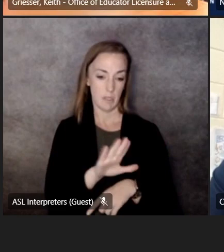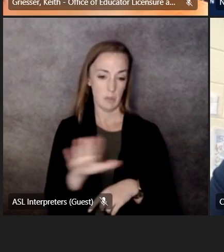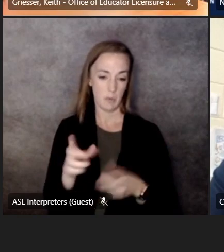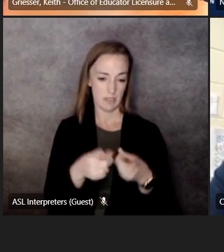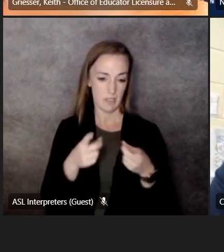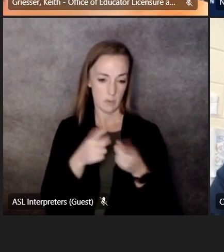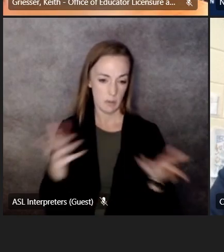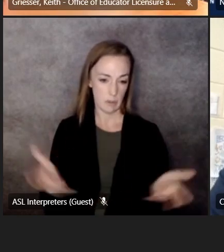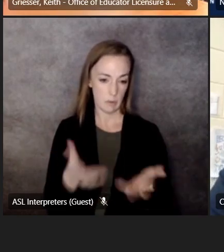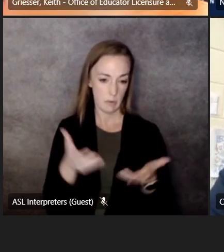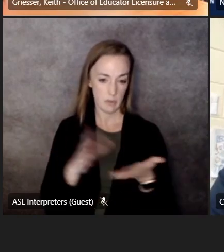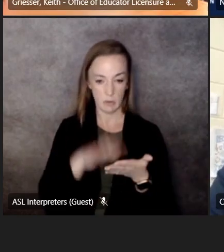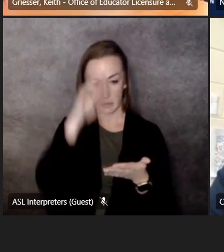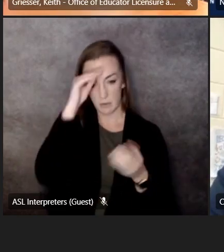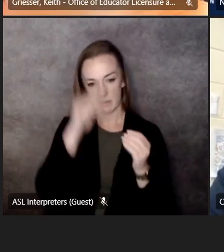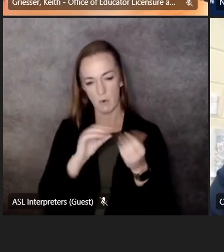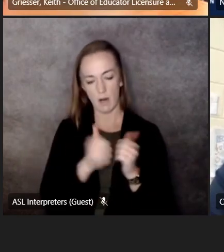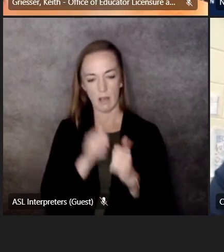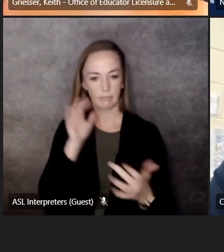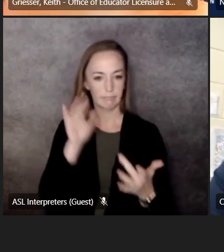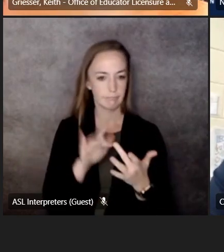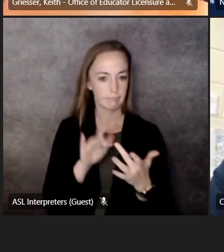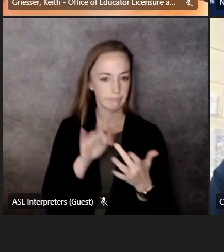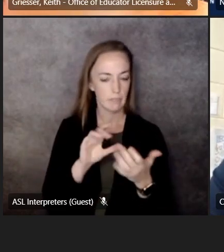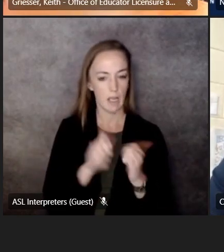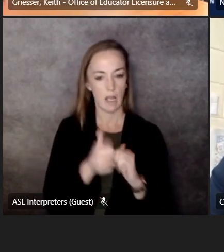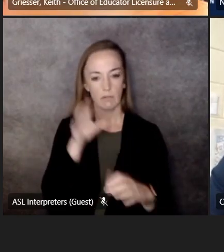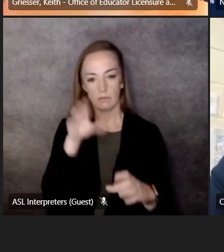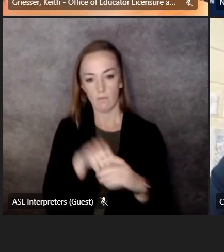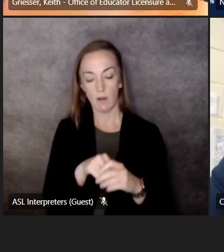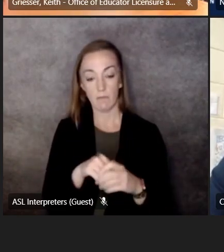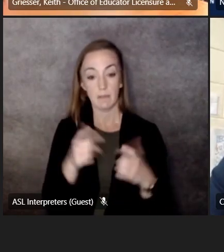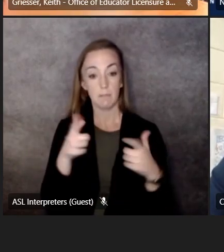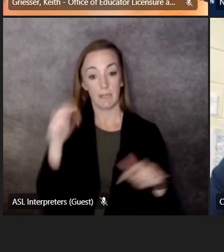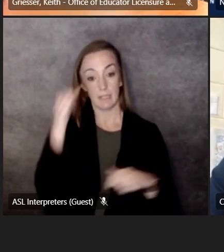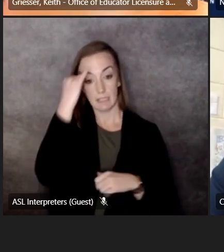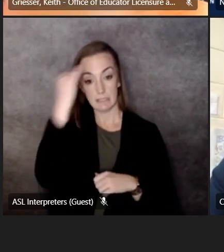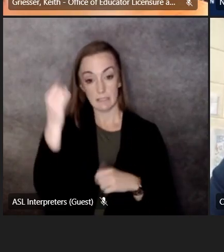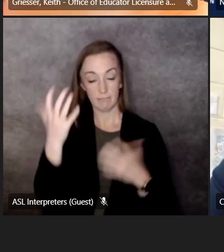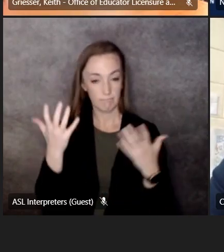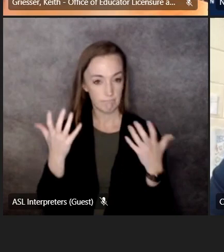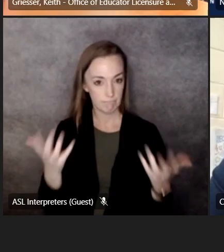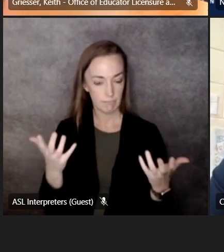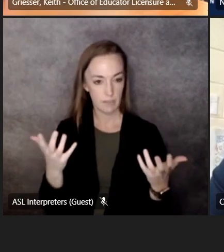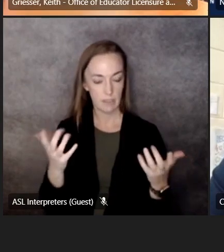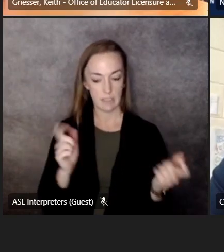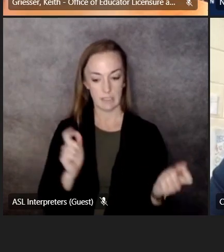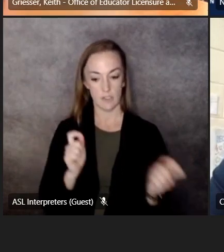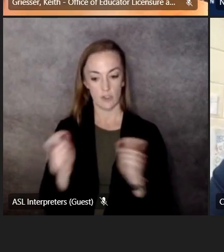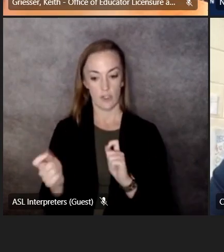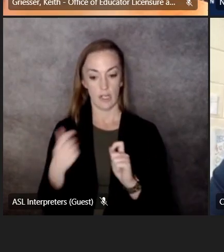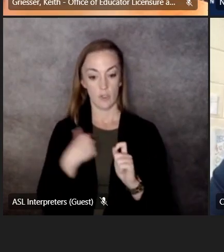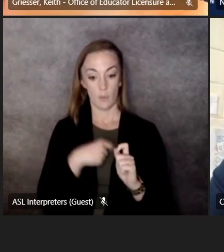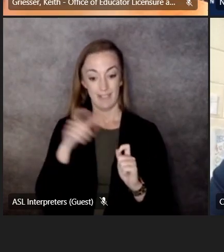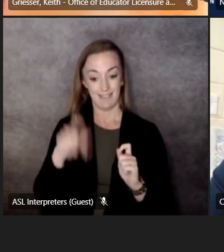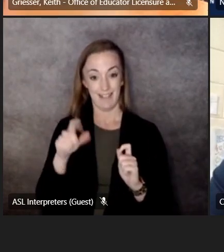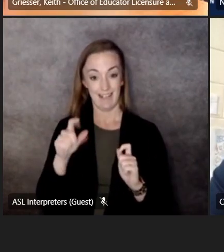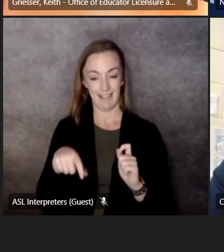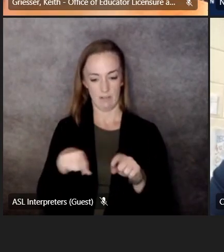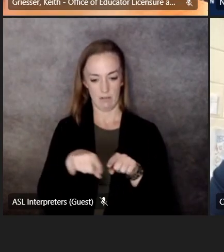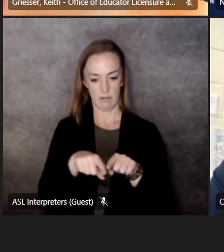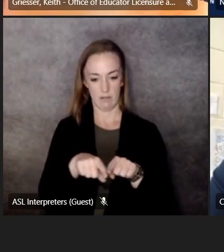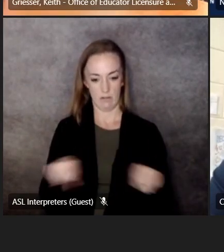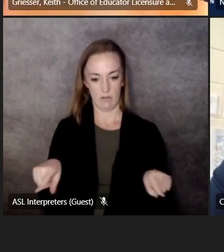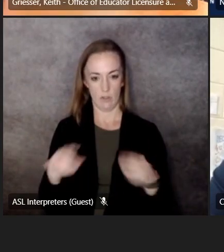that, how to get connected to it. And the big idea really is to that the change that we need is at the student